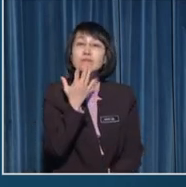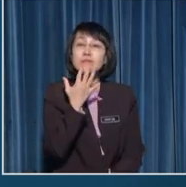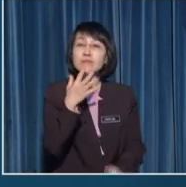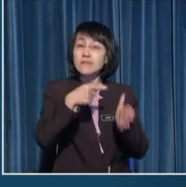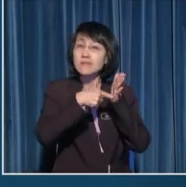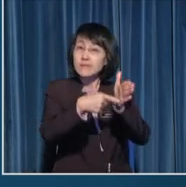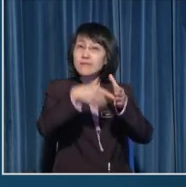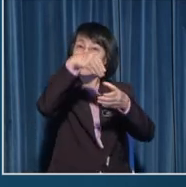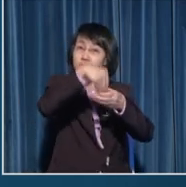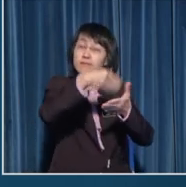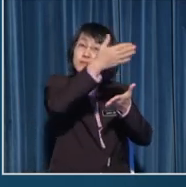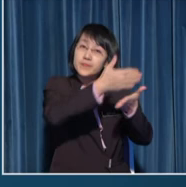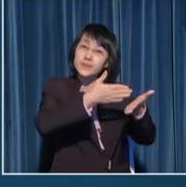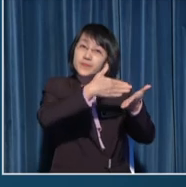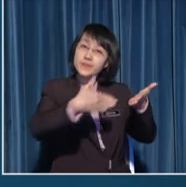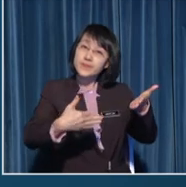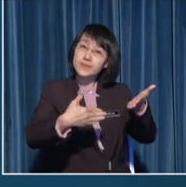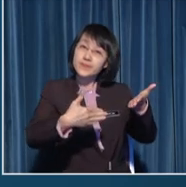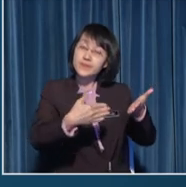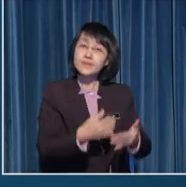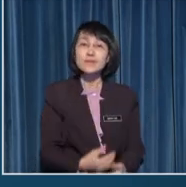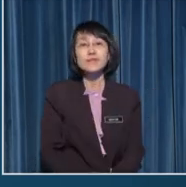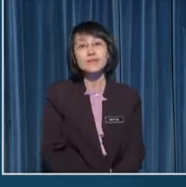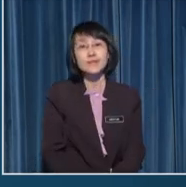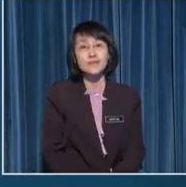shown in the pie chart.